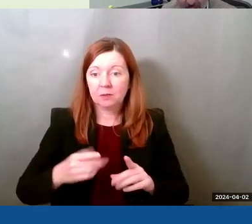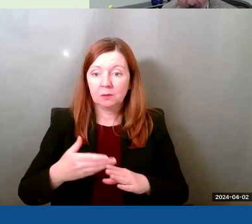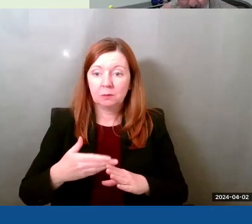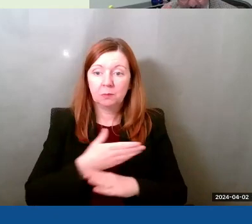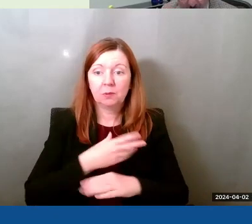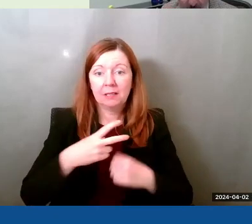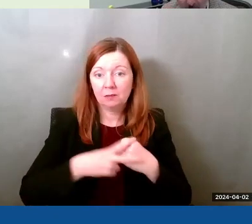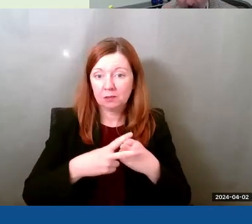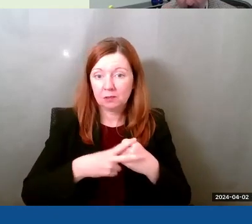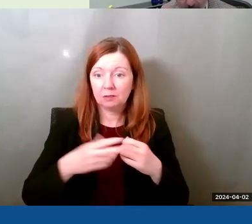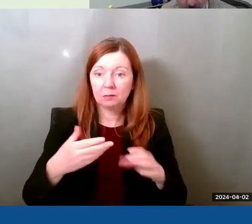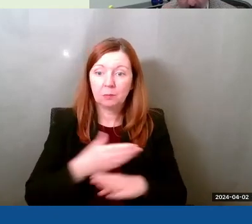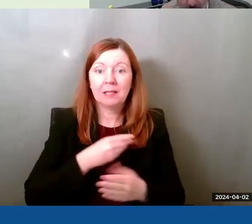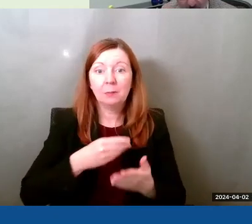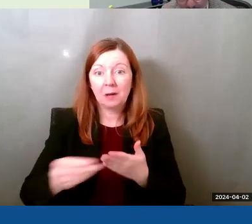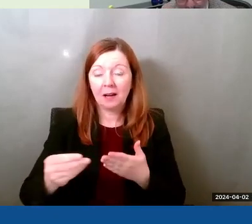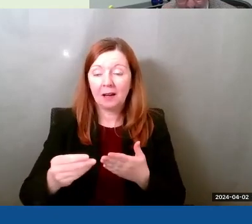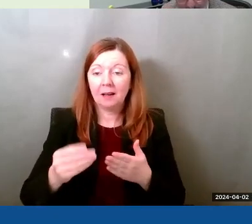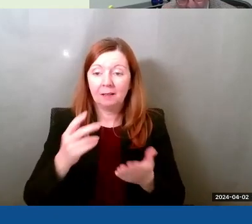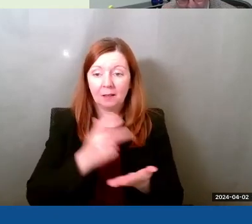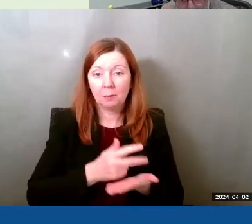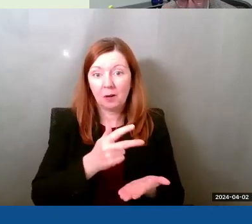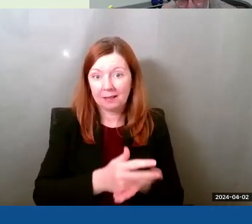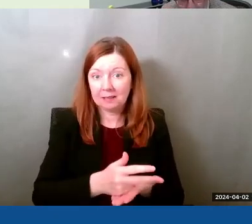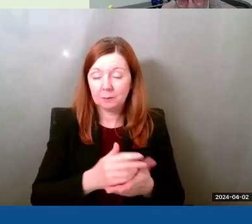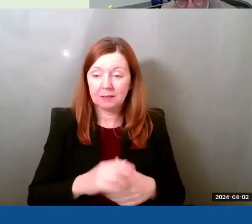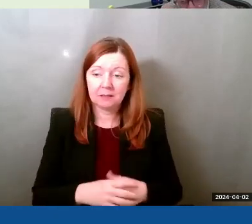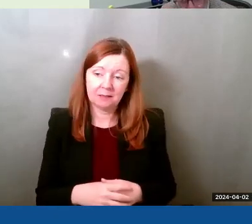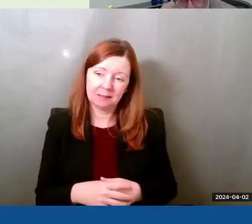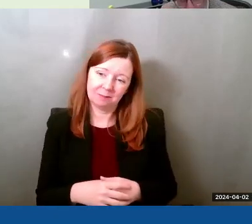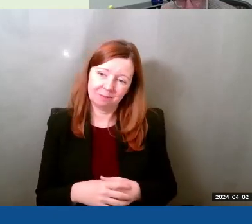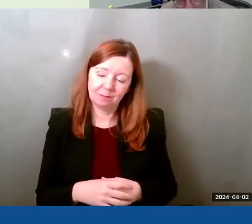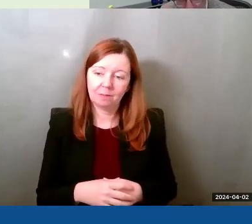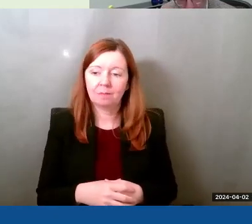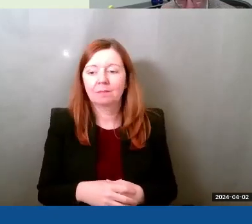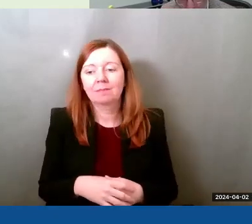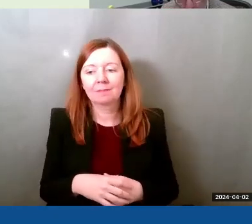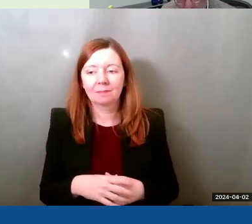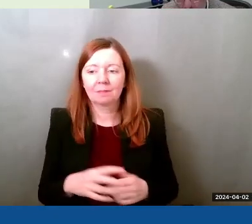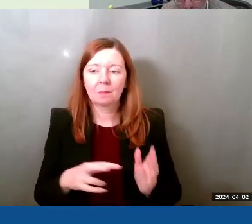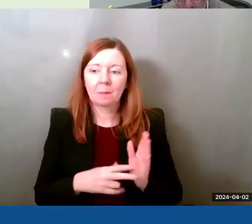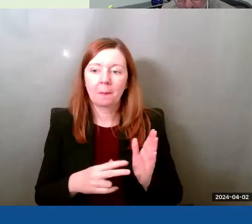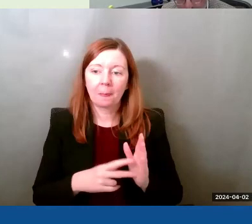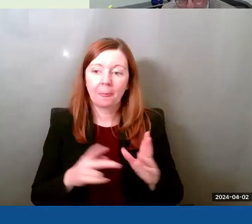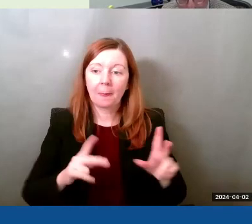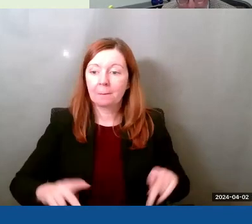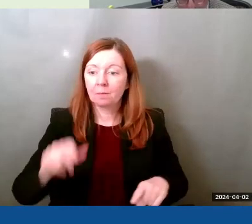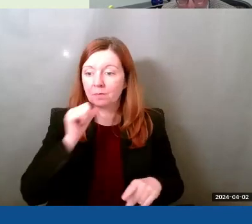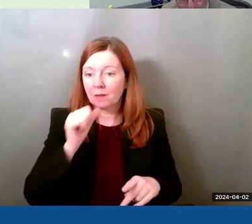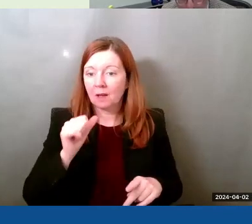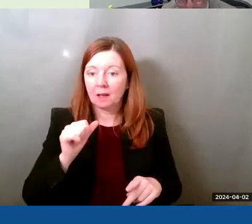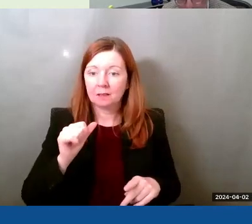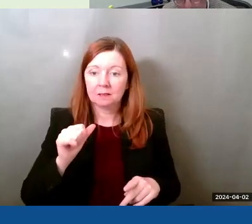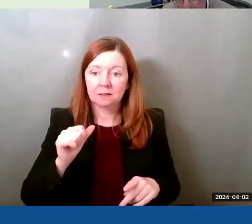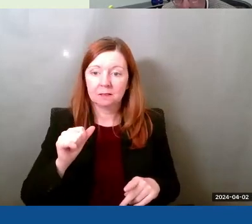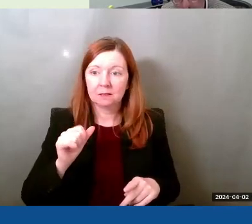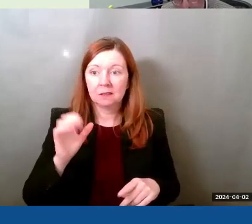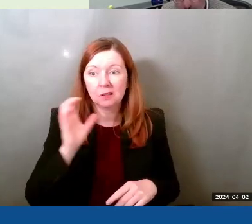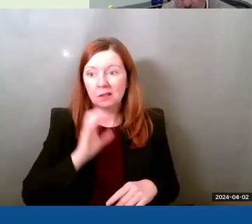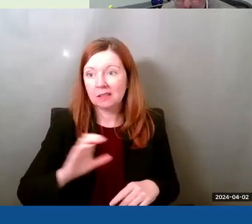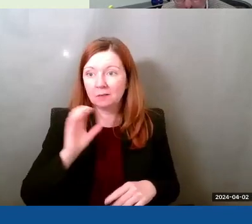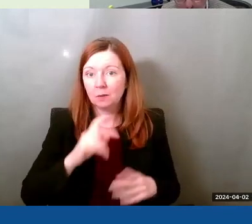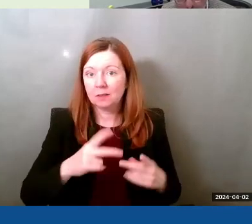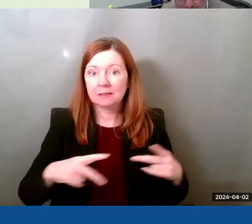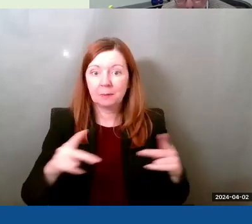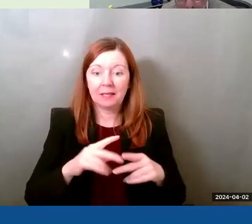pre-reserve, pre-buy their parking spaces. Excuse me. So what that means is people are not going to be circulating around looking for a space